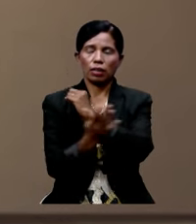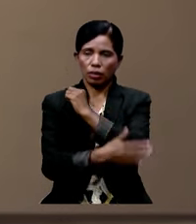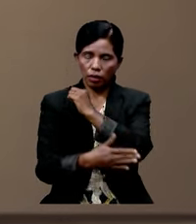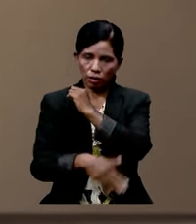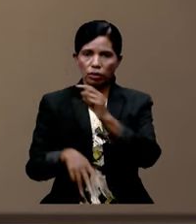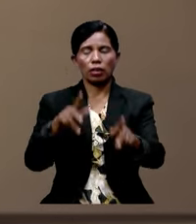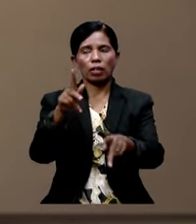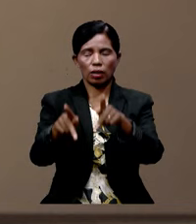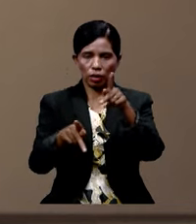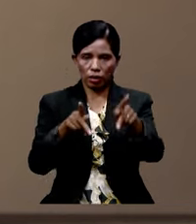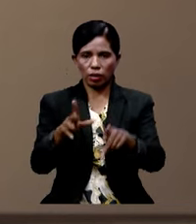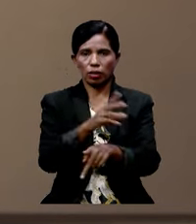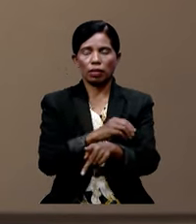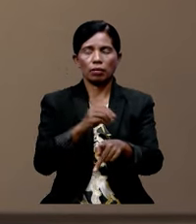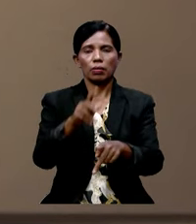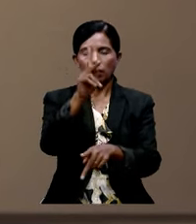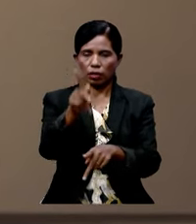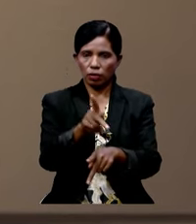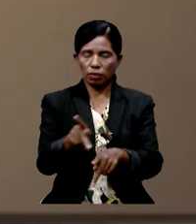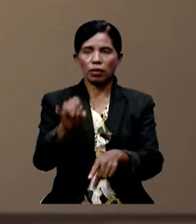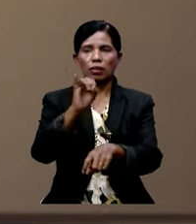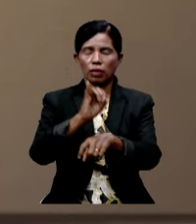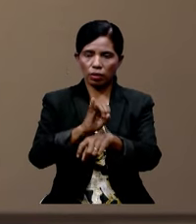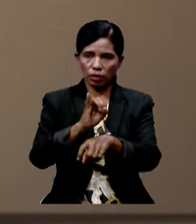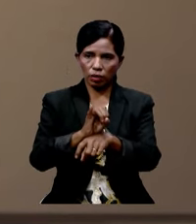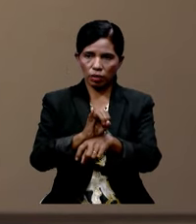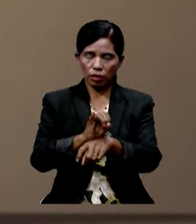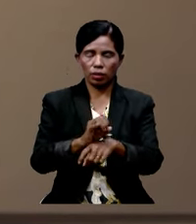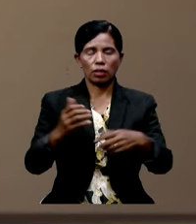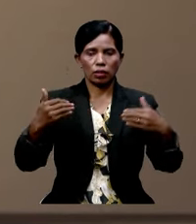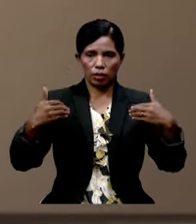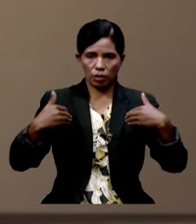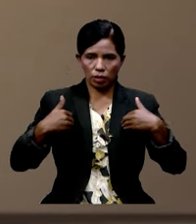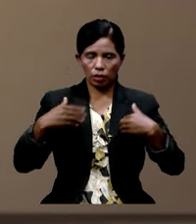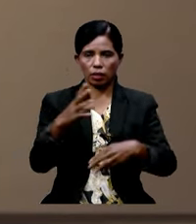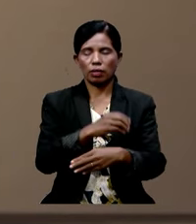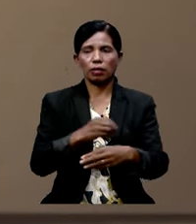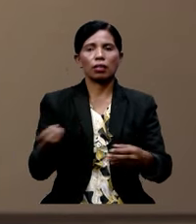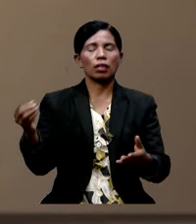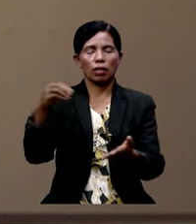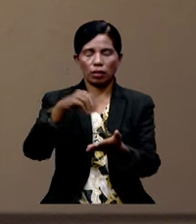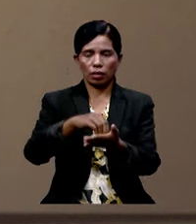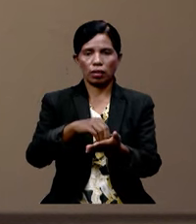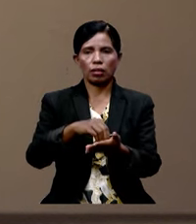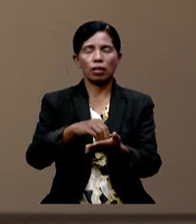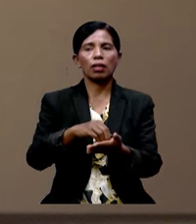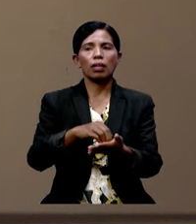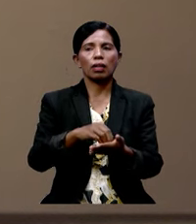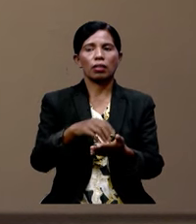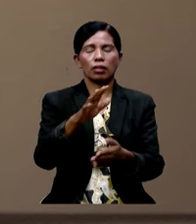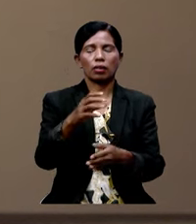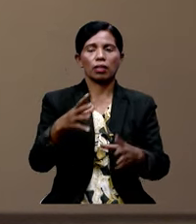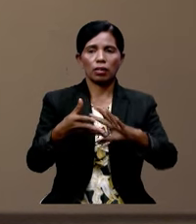people, and the Catholic Church have much more history, more than five centuries, a